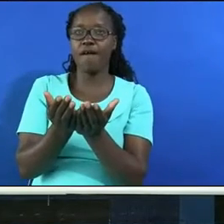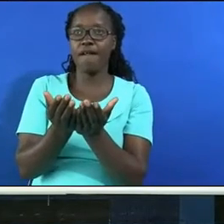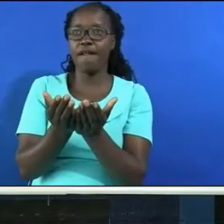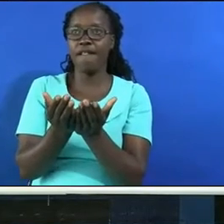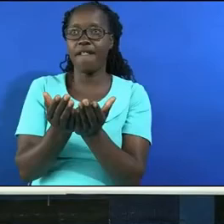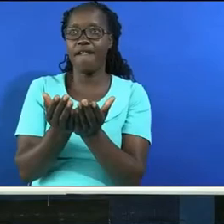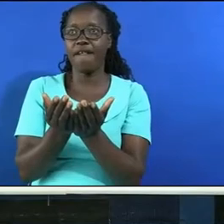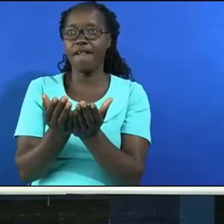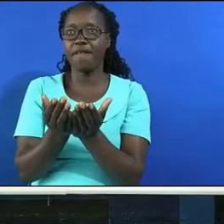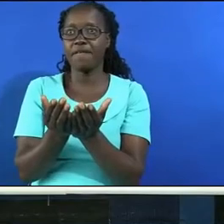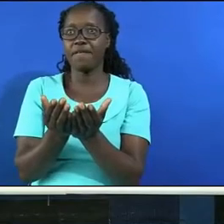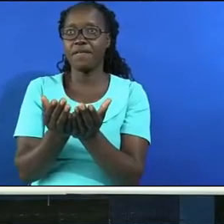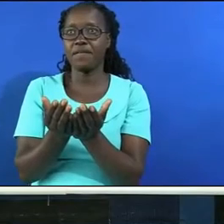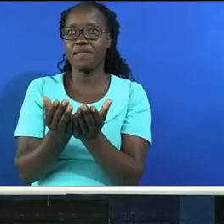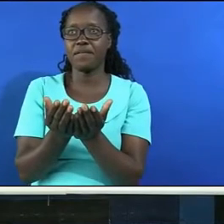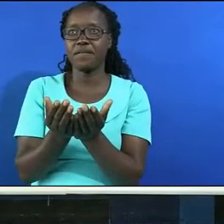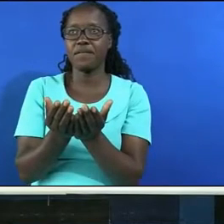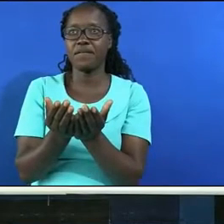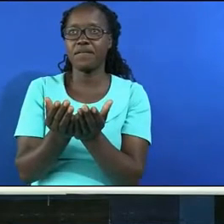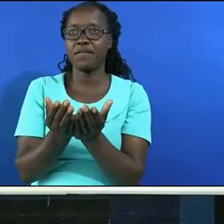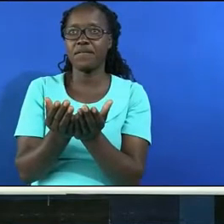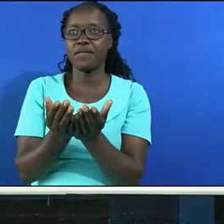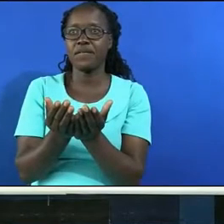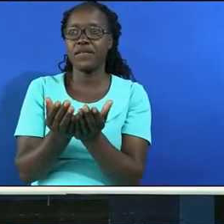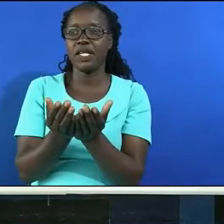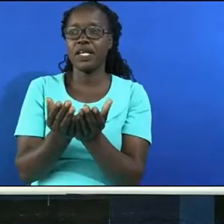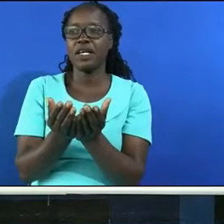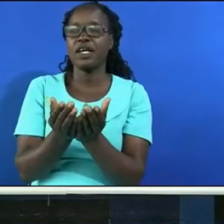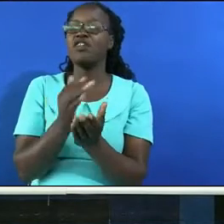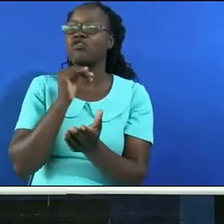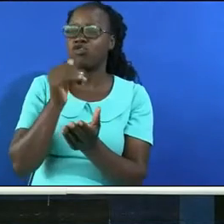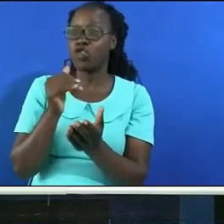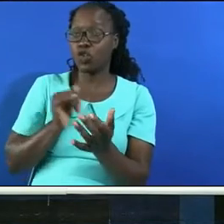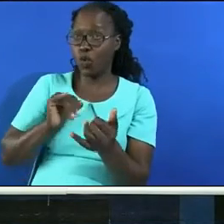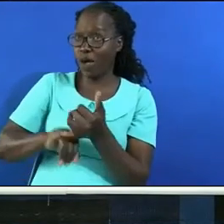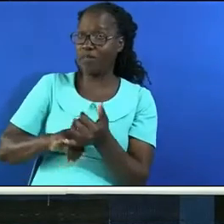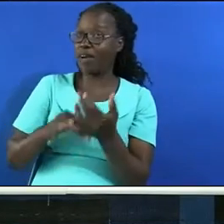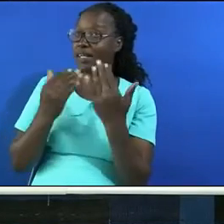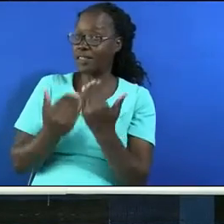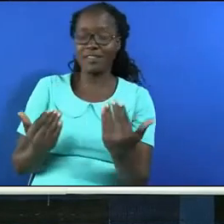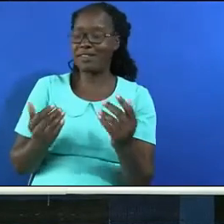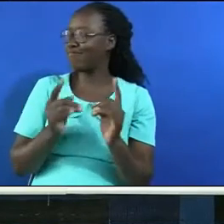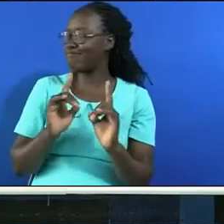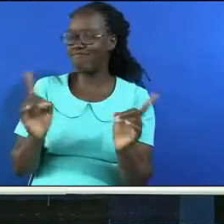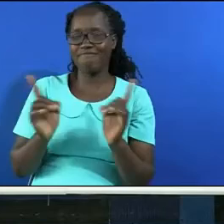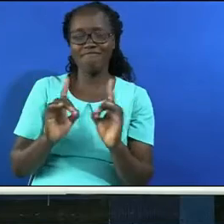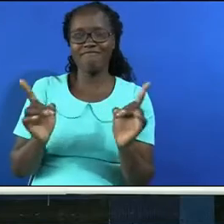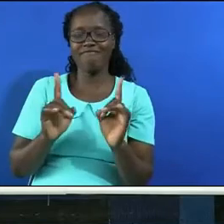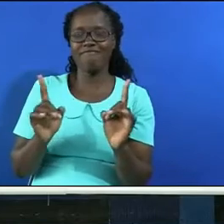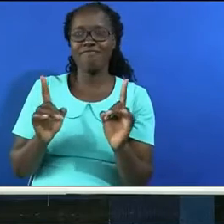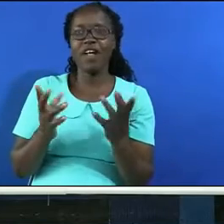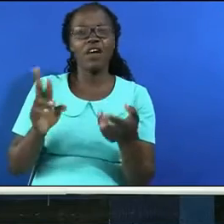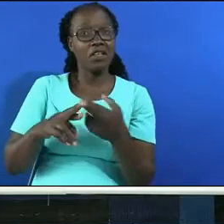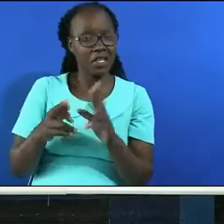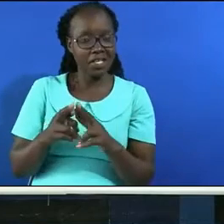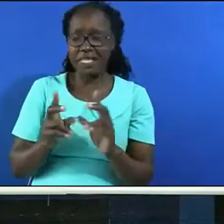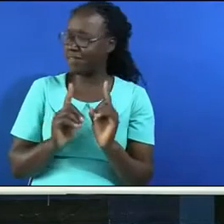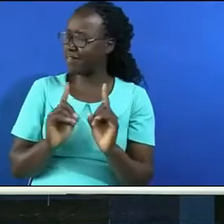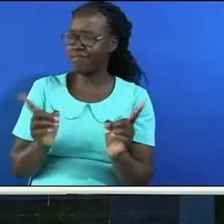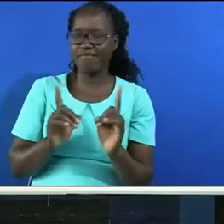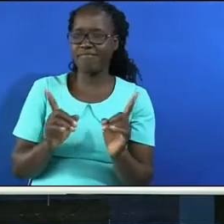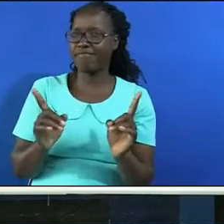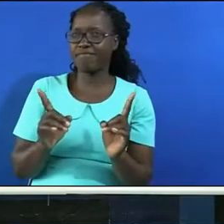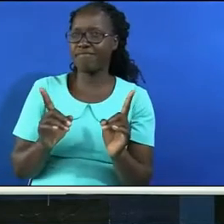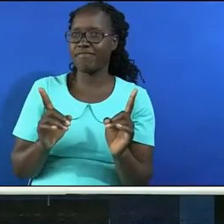to who? Noah. Not Noah and his wife. Not Noah and his children. Not Noah and his relatives.